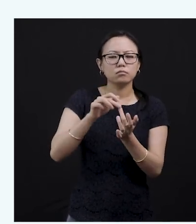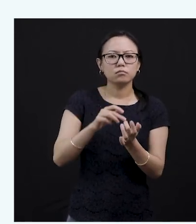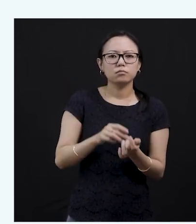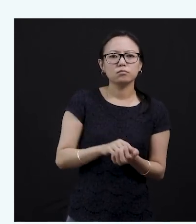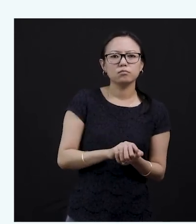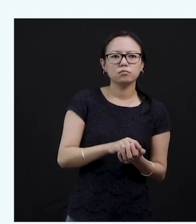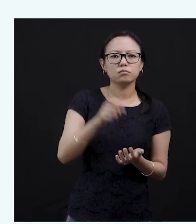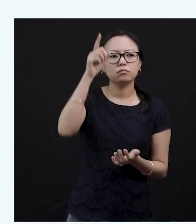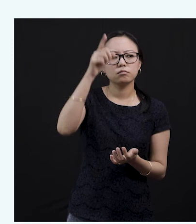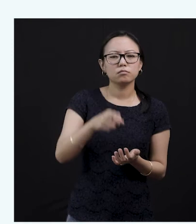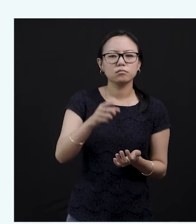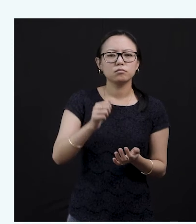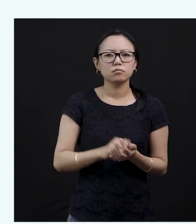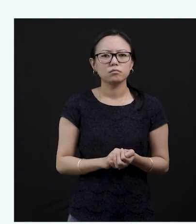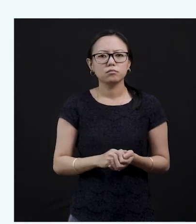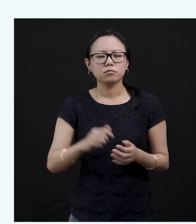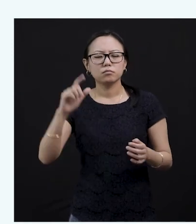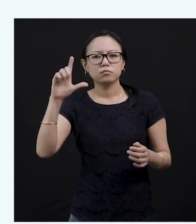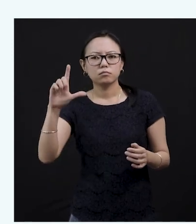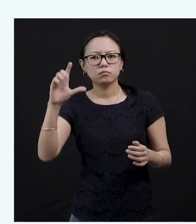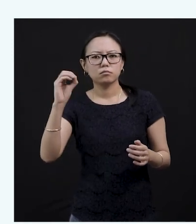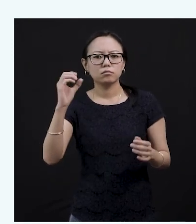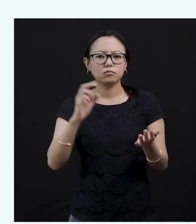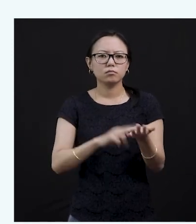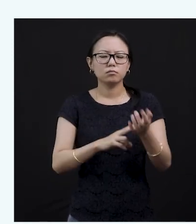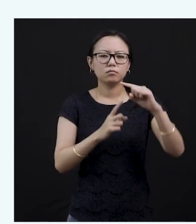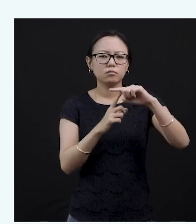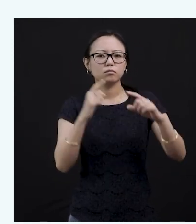prime meridian, okay?